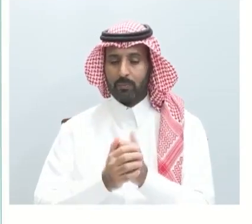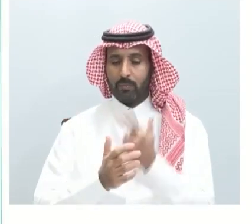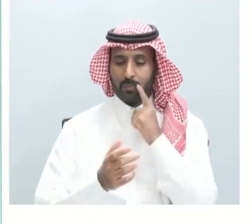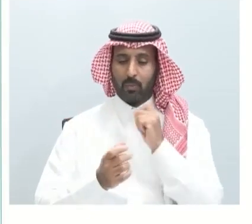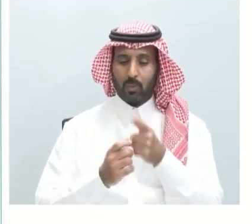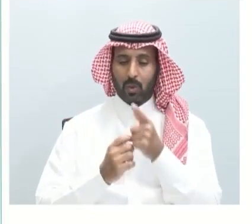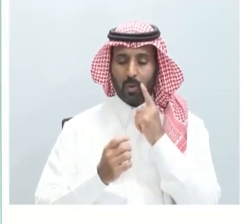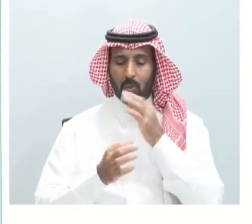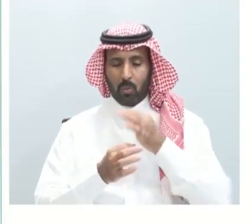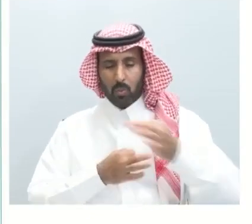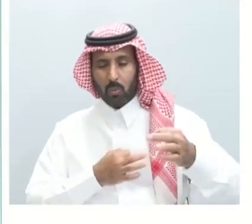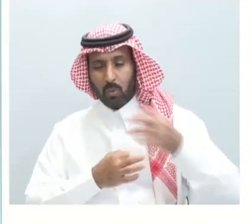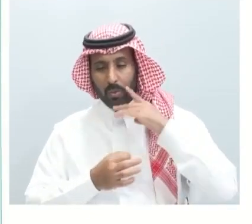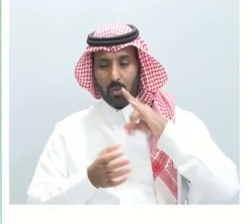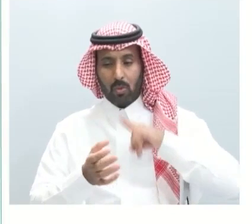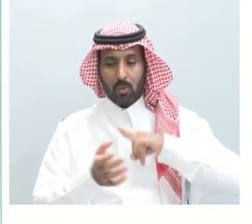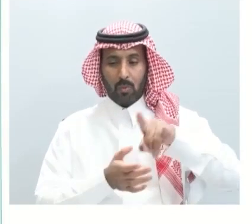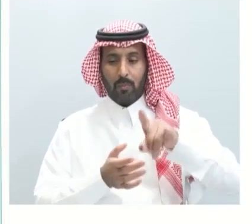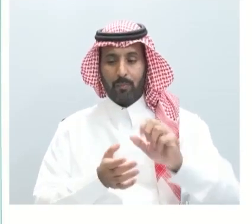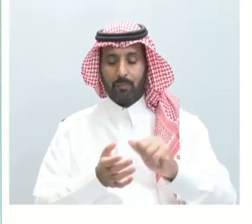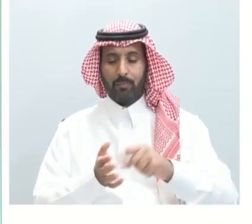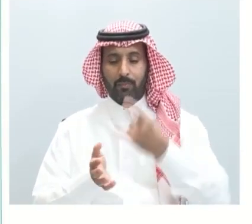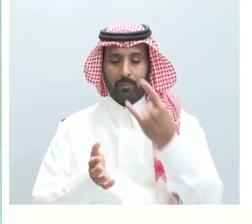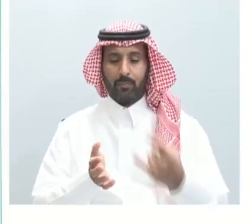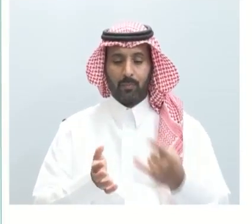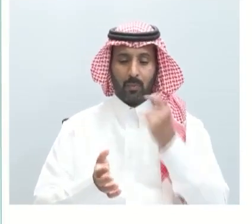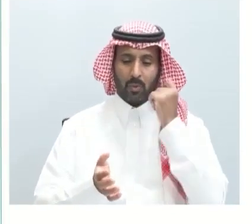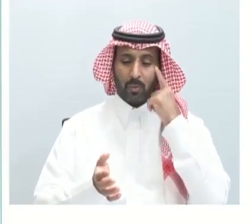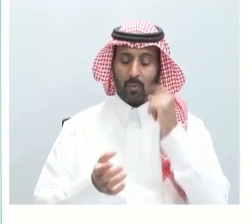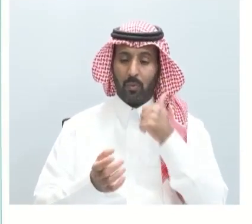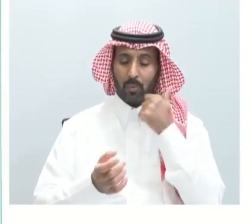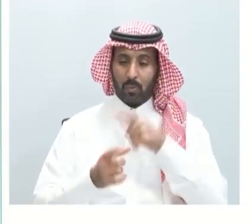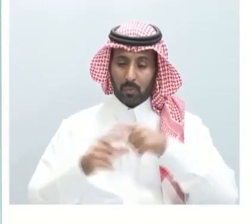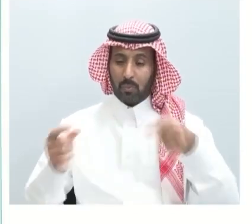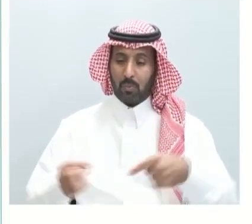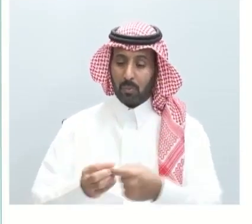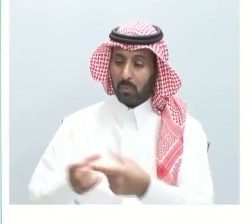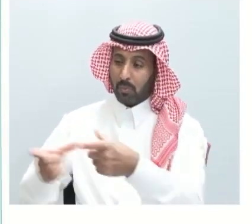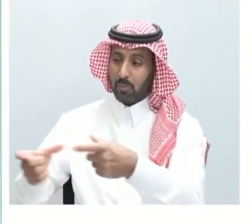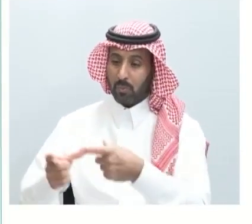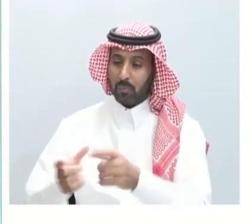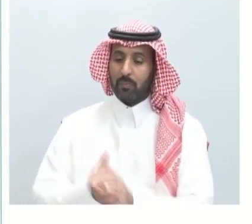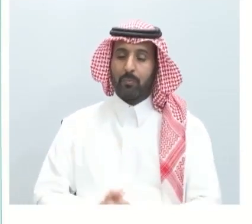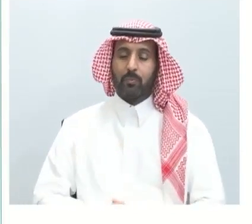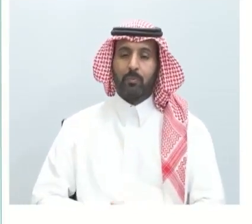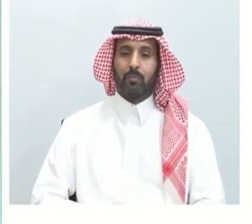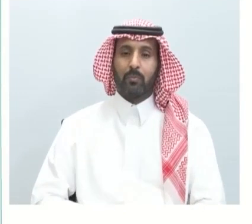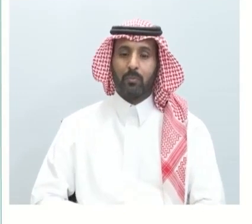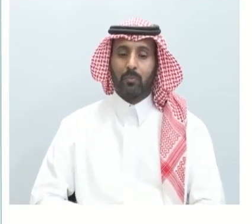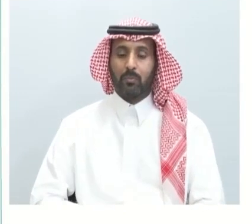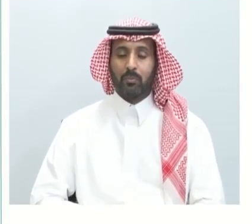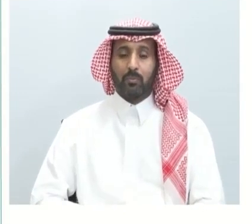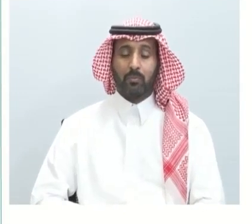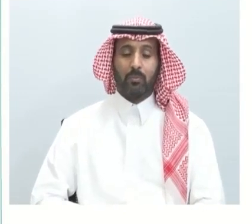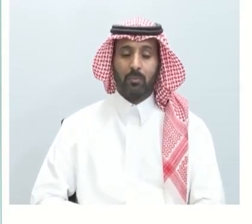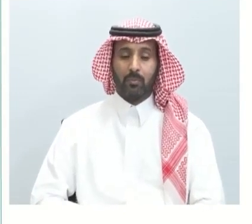far place and travel. Finally, number 10, thoughtful present and receive. So we have to do just like